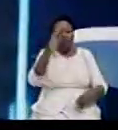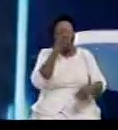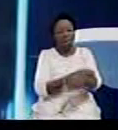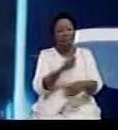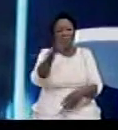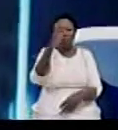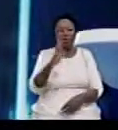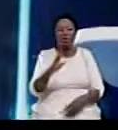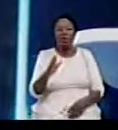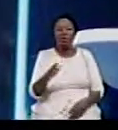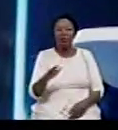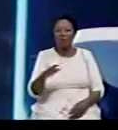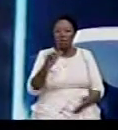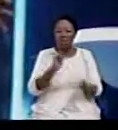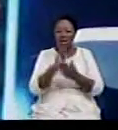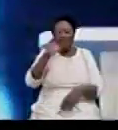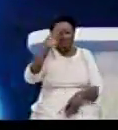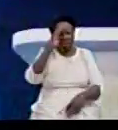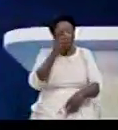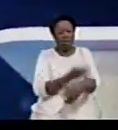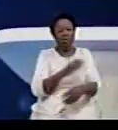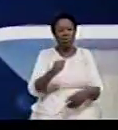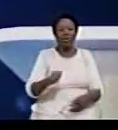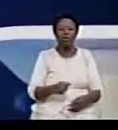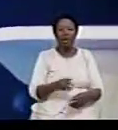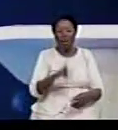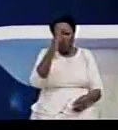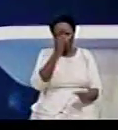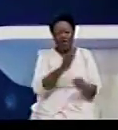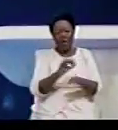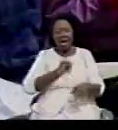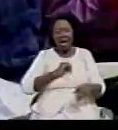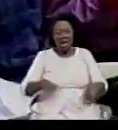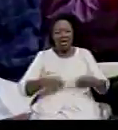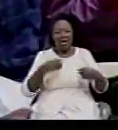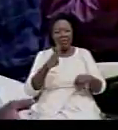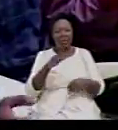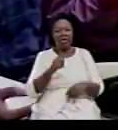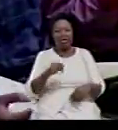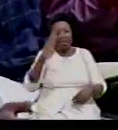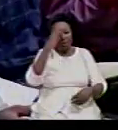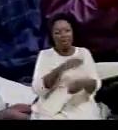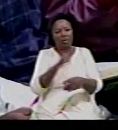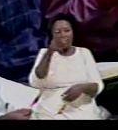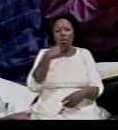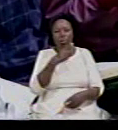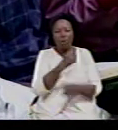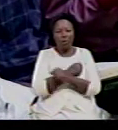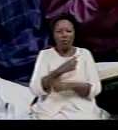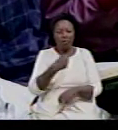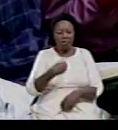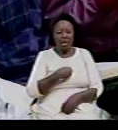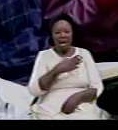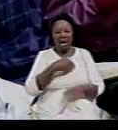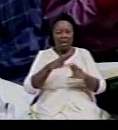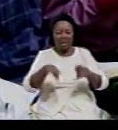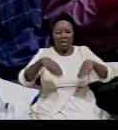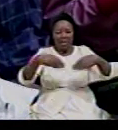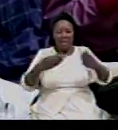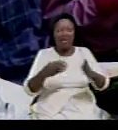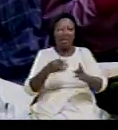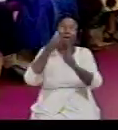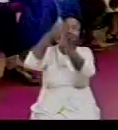God. Sonship faith. I live by the Son of God, who loved me and